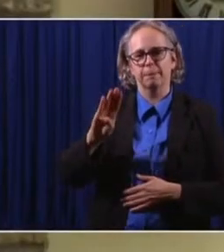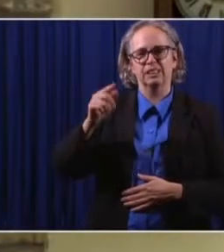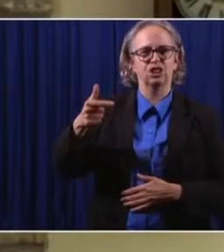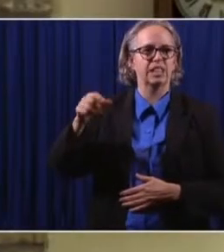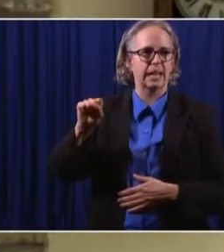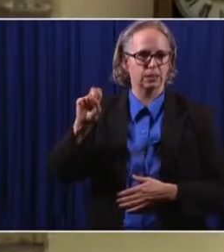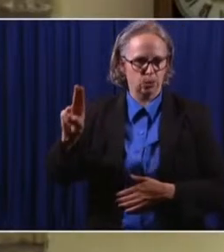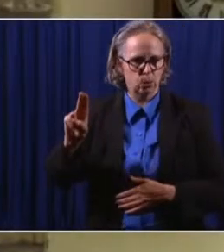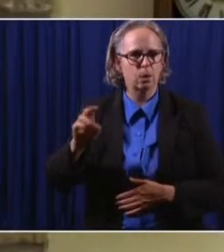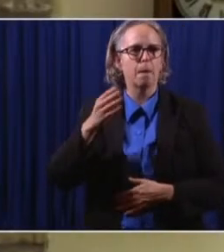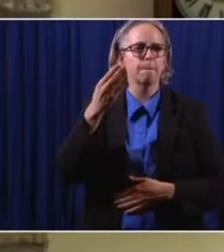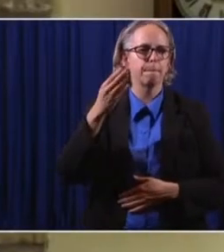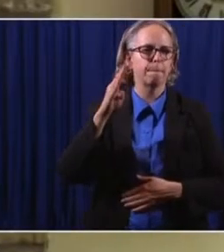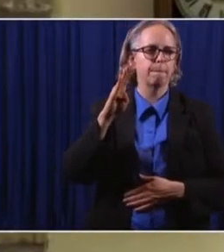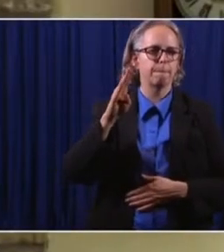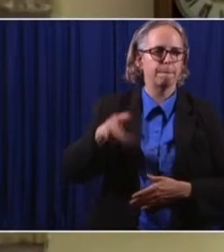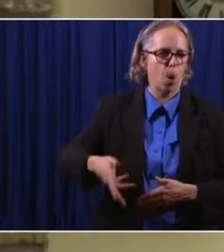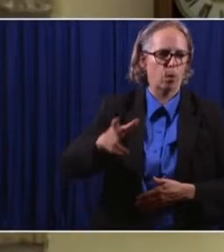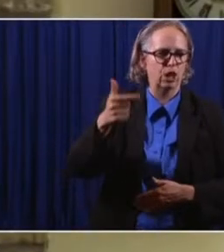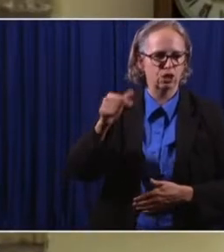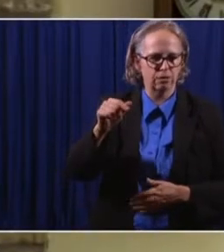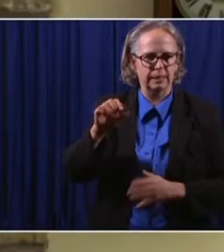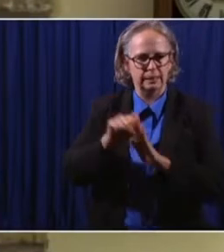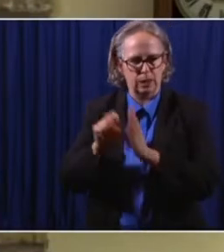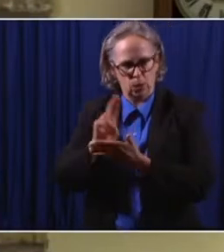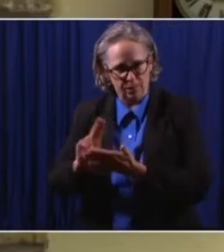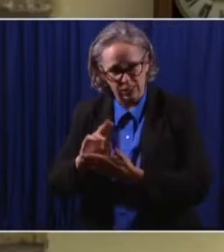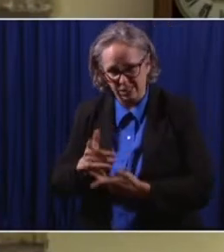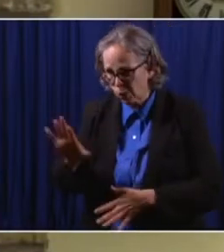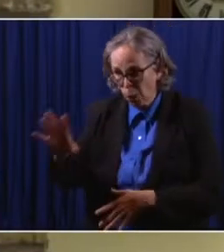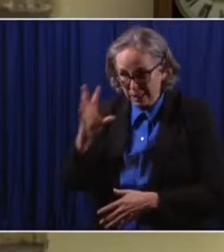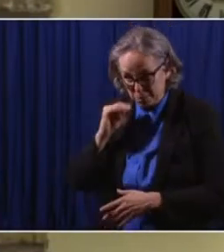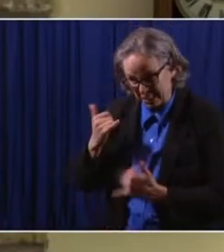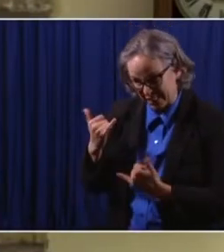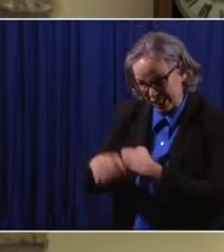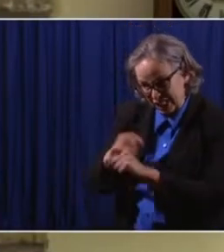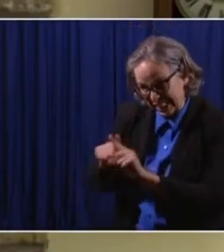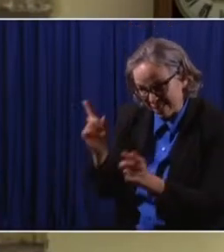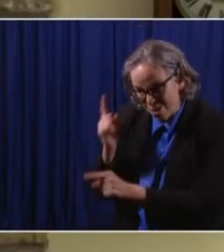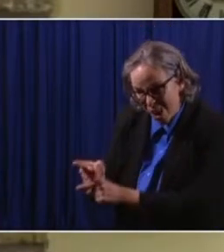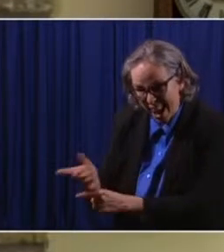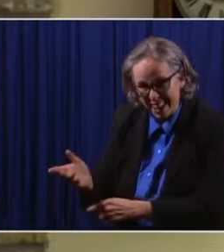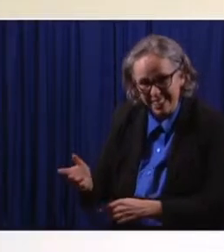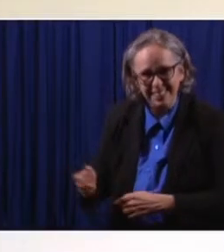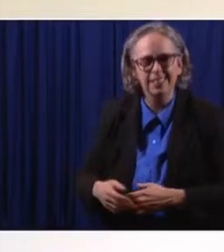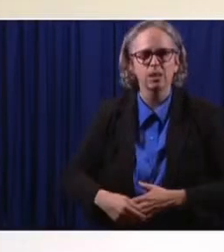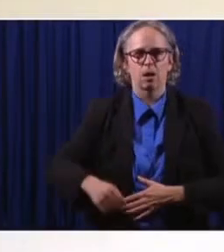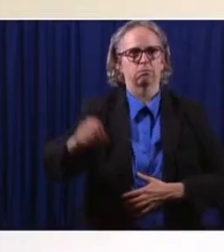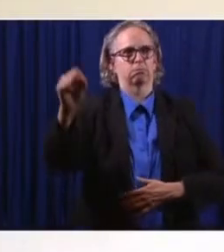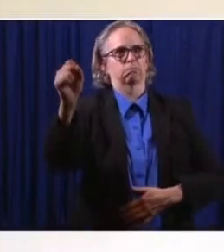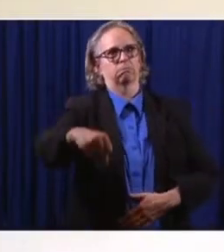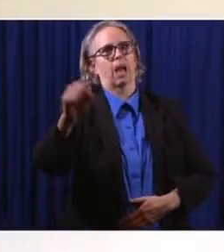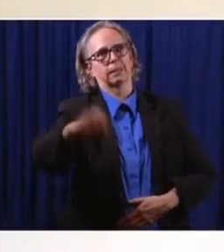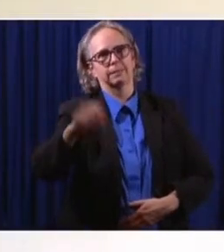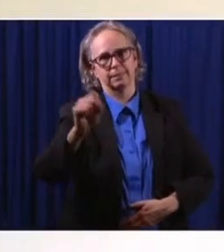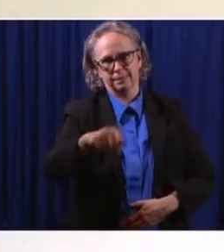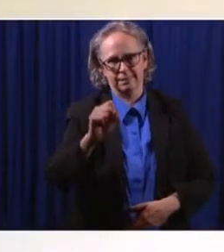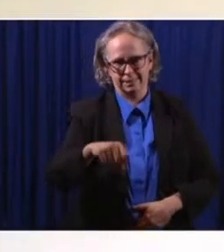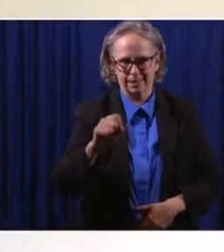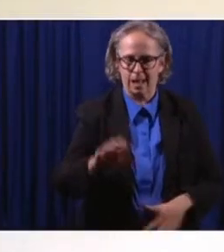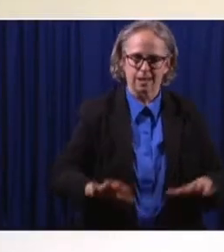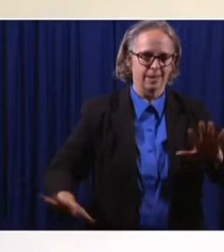the experience this year? It's a little different than past experiences. Yeah, absolutely. It's definitely been a different